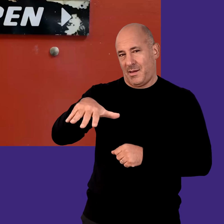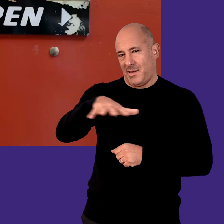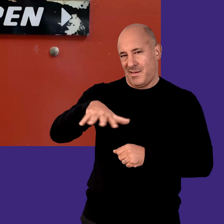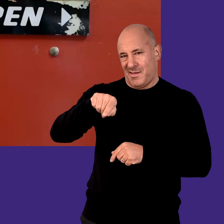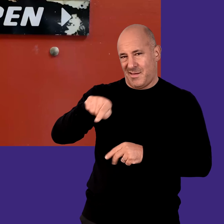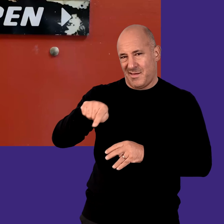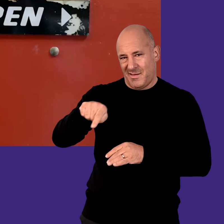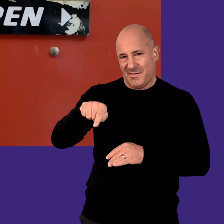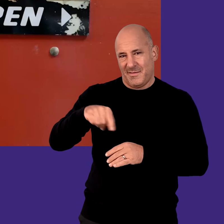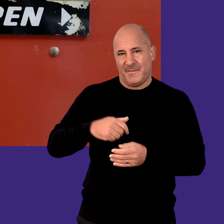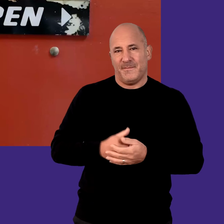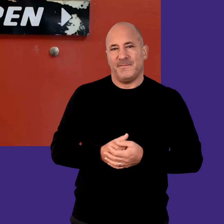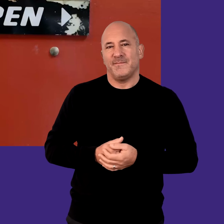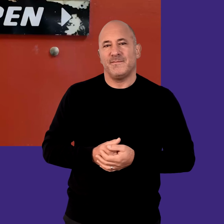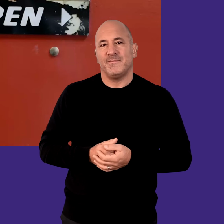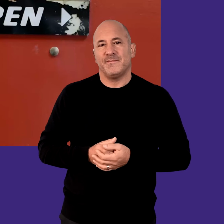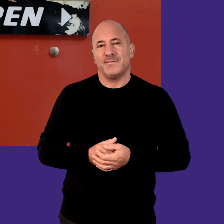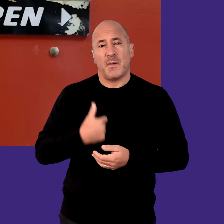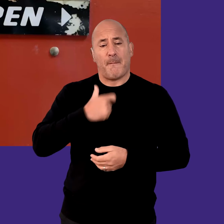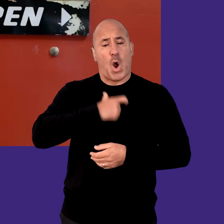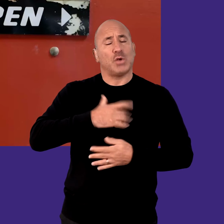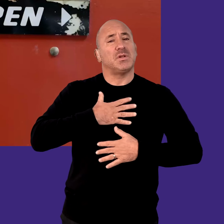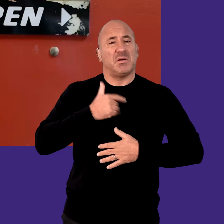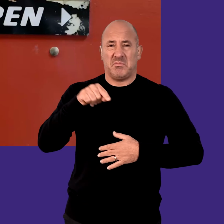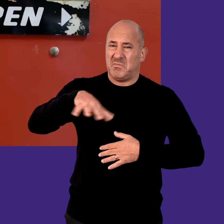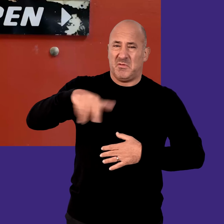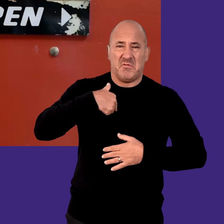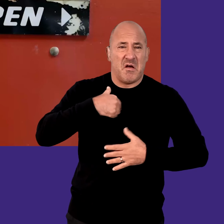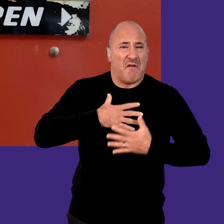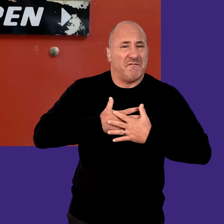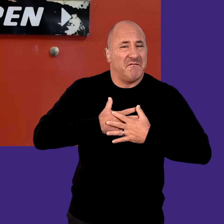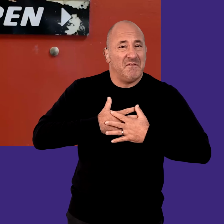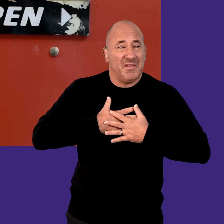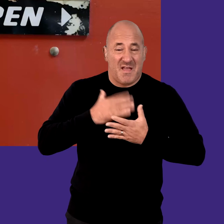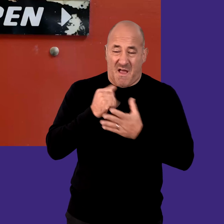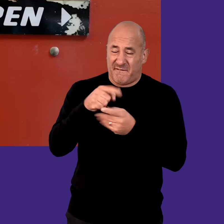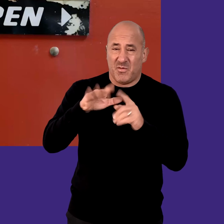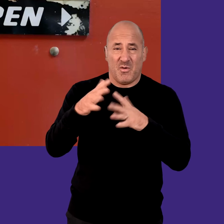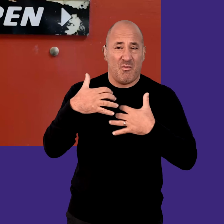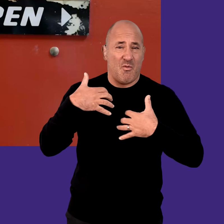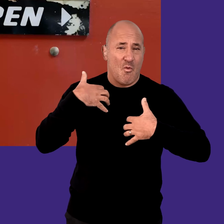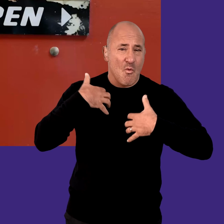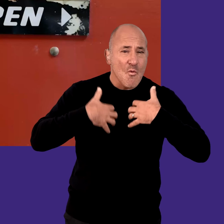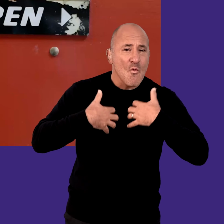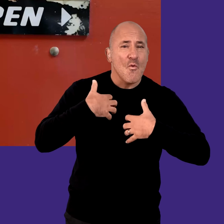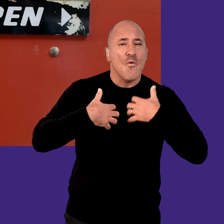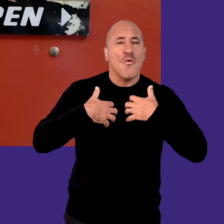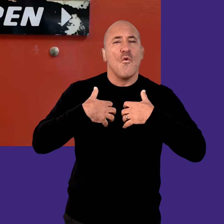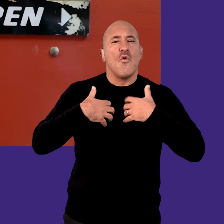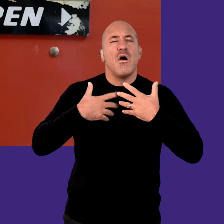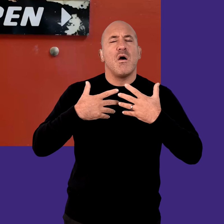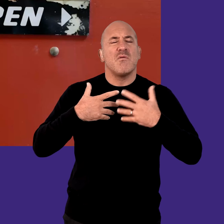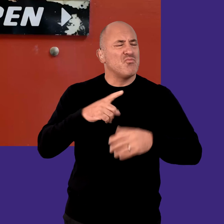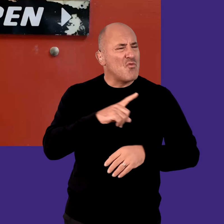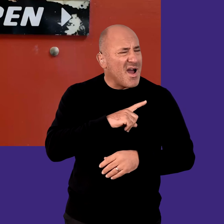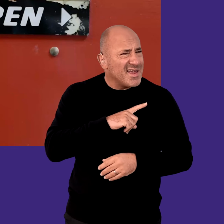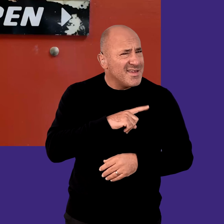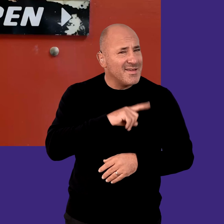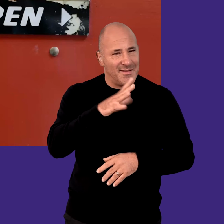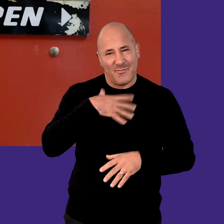on a little a deeper level about what we already know about the estate. I personally love the estate. I think that it's